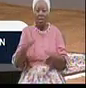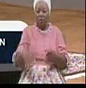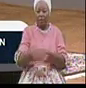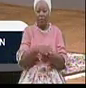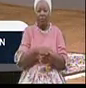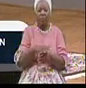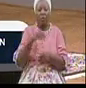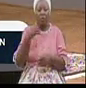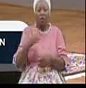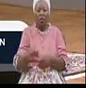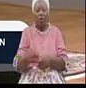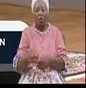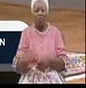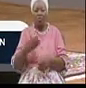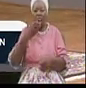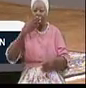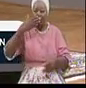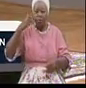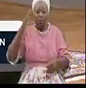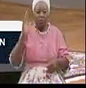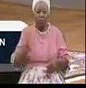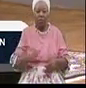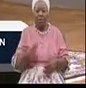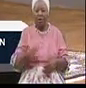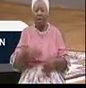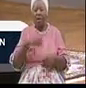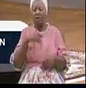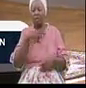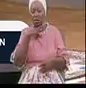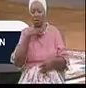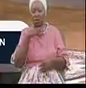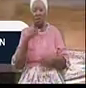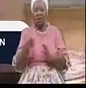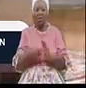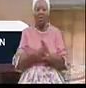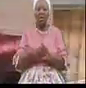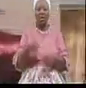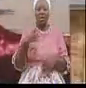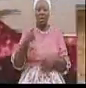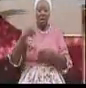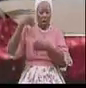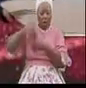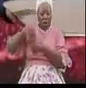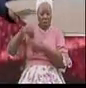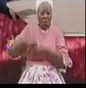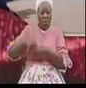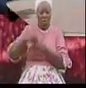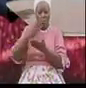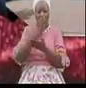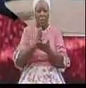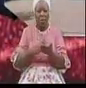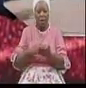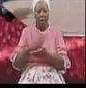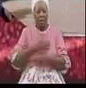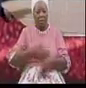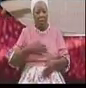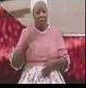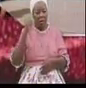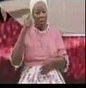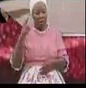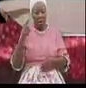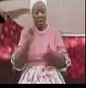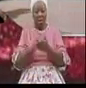full of ravening and wickedness. The inward part. Please understand, that's what God